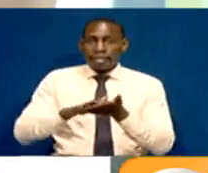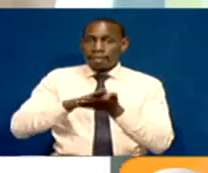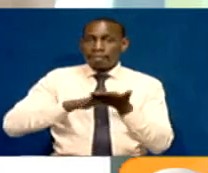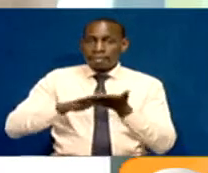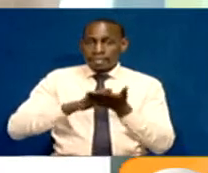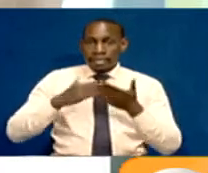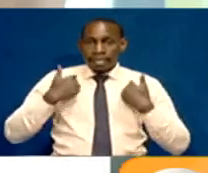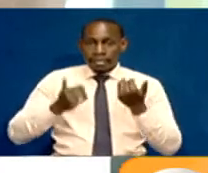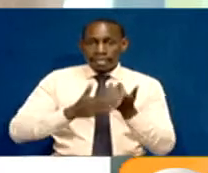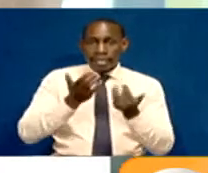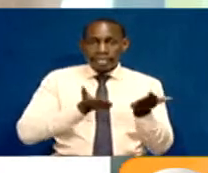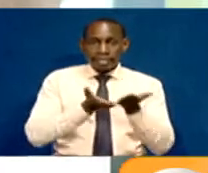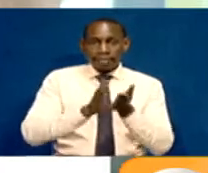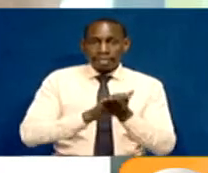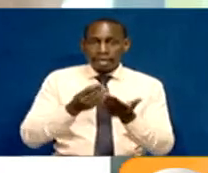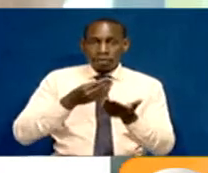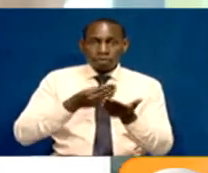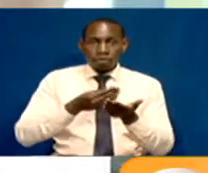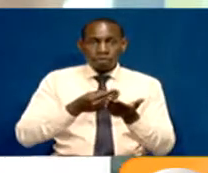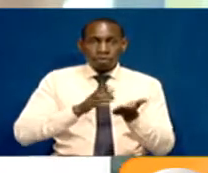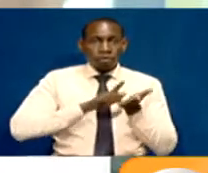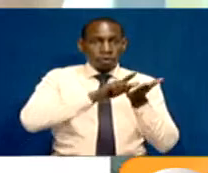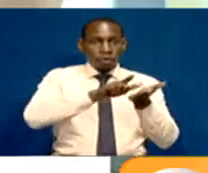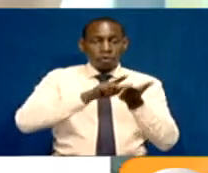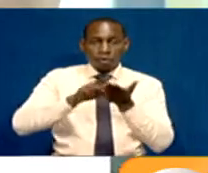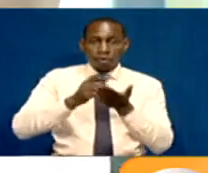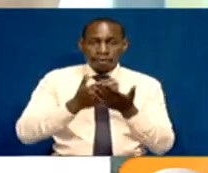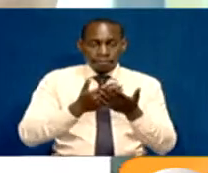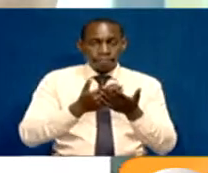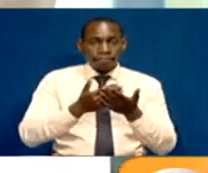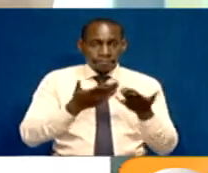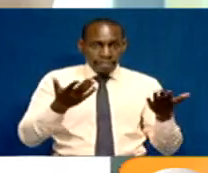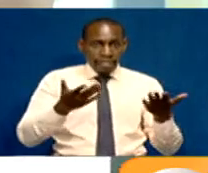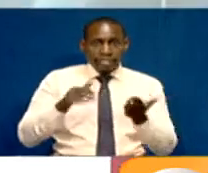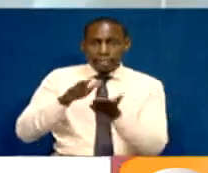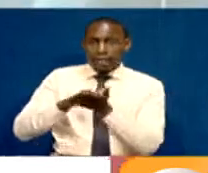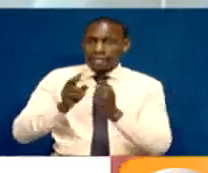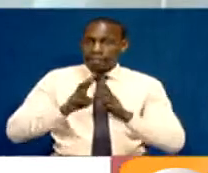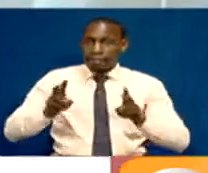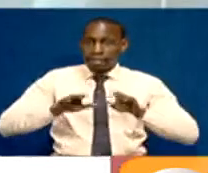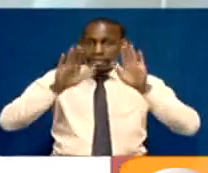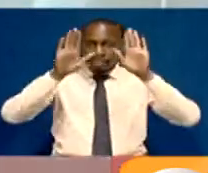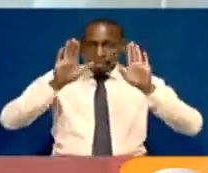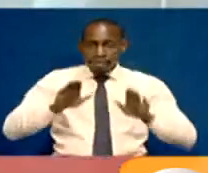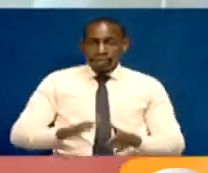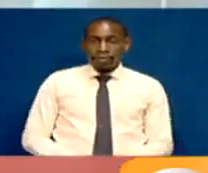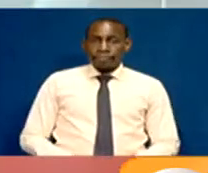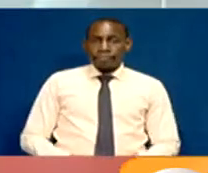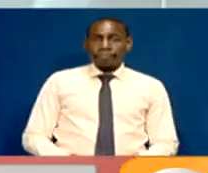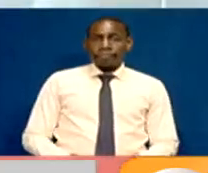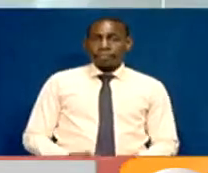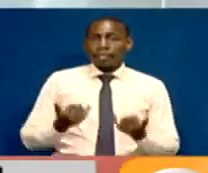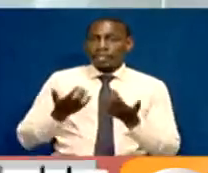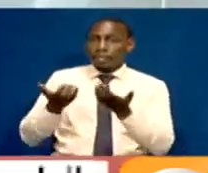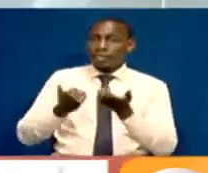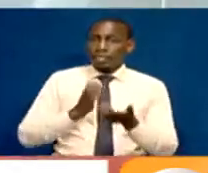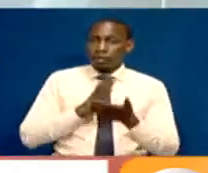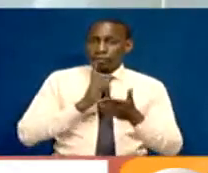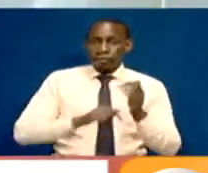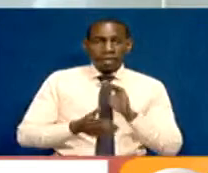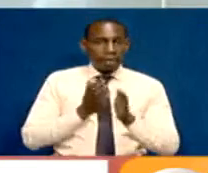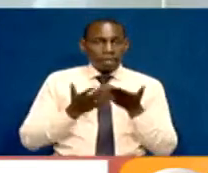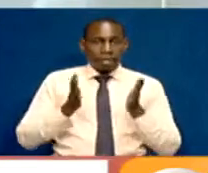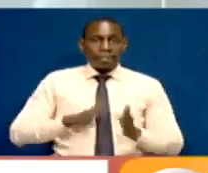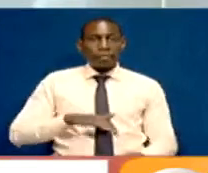healthcare services, and therefore financing those facilities as a bank is important. The need to make sure that